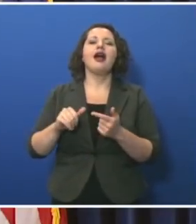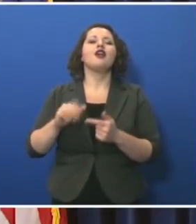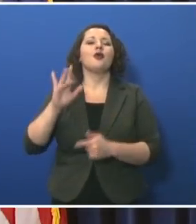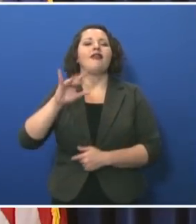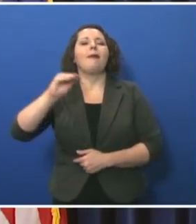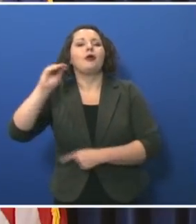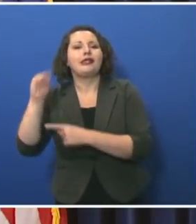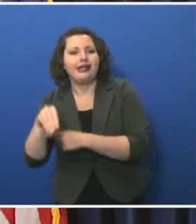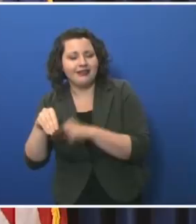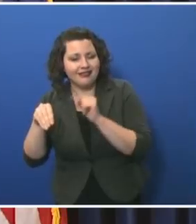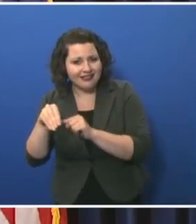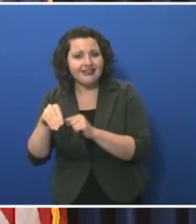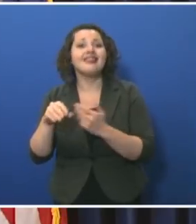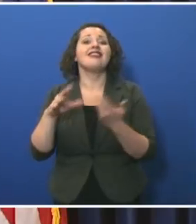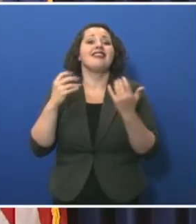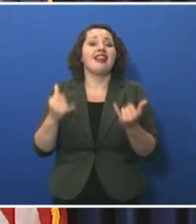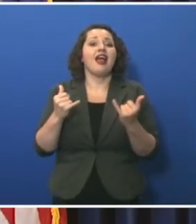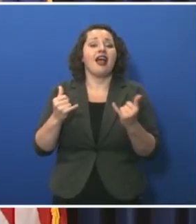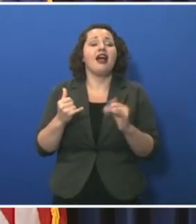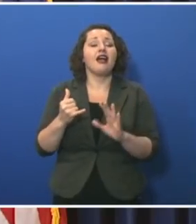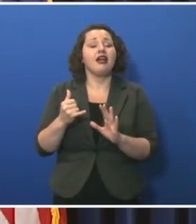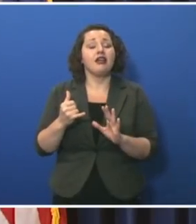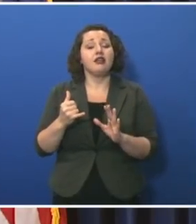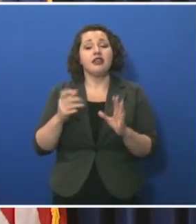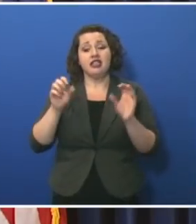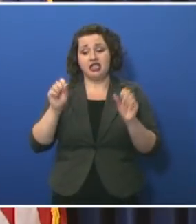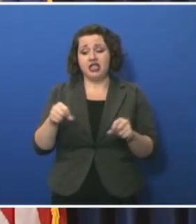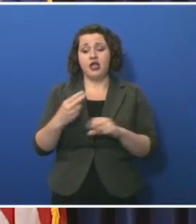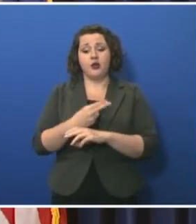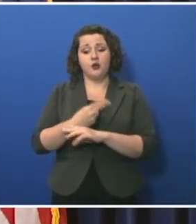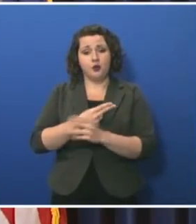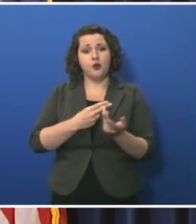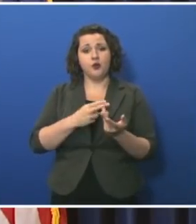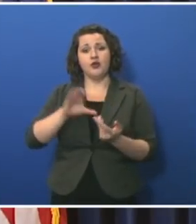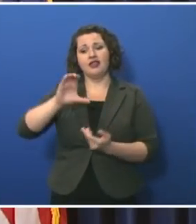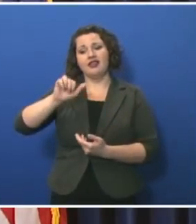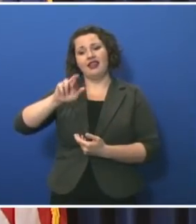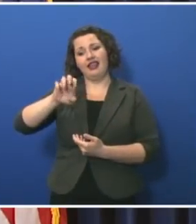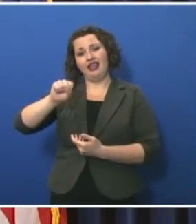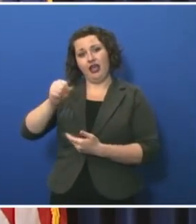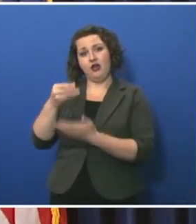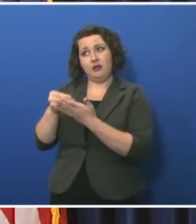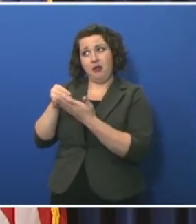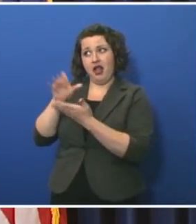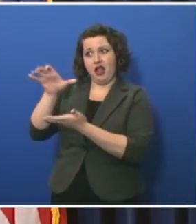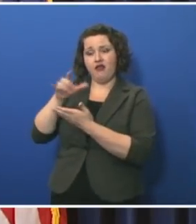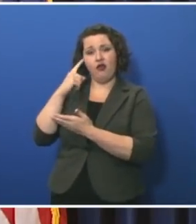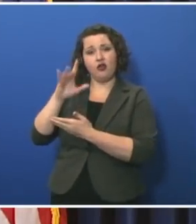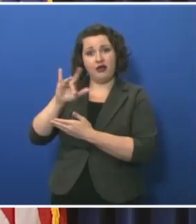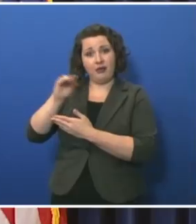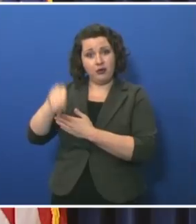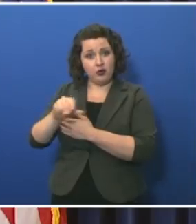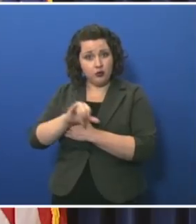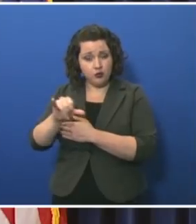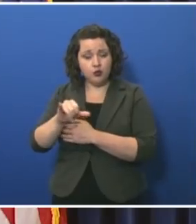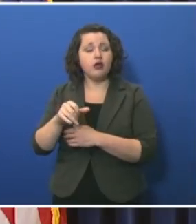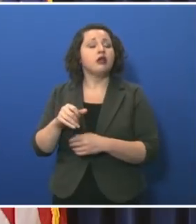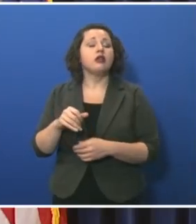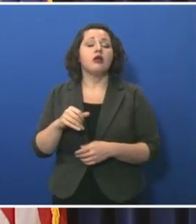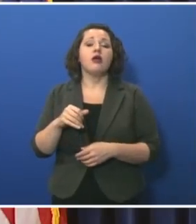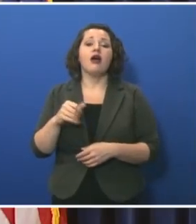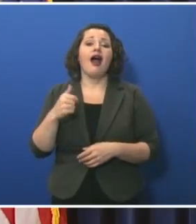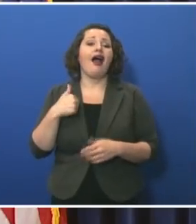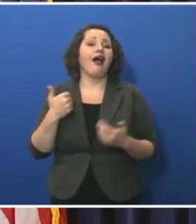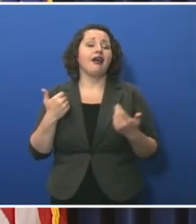percent now is we can use the CARES dollars for the 25% as well. So I've